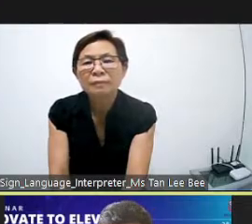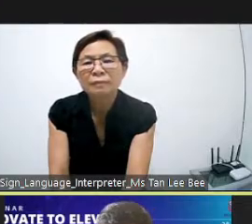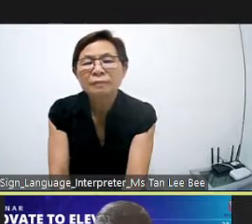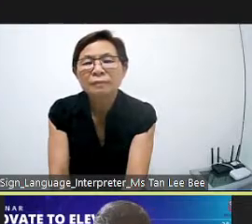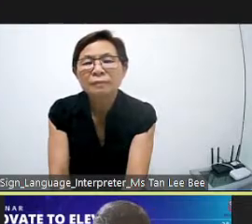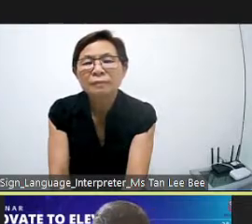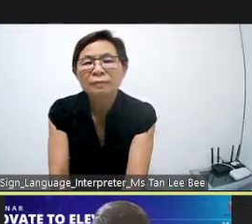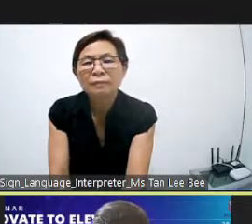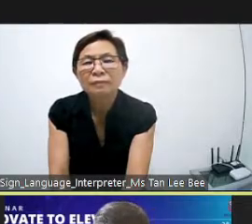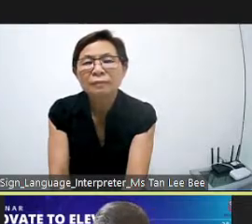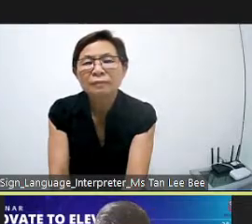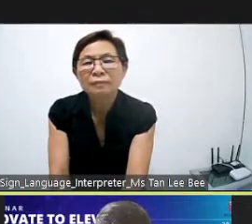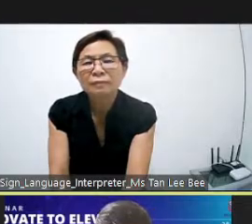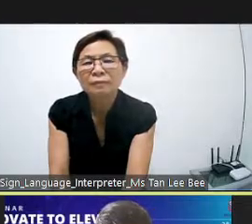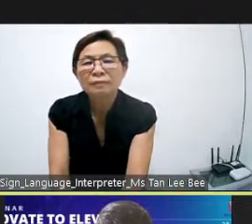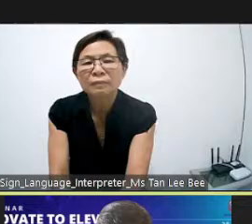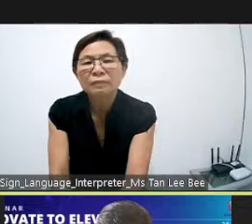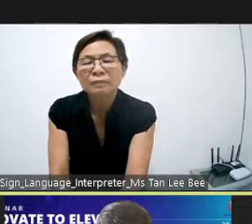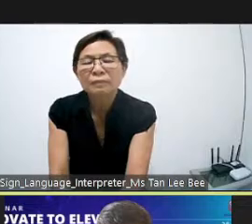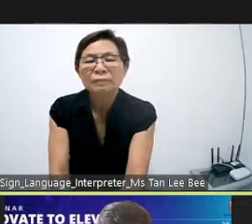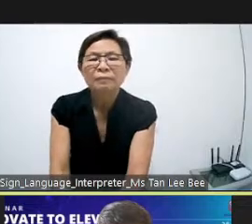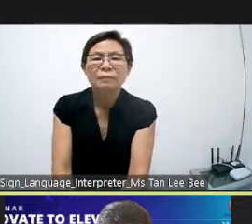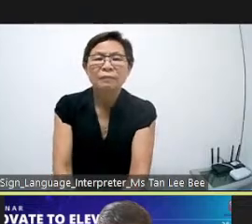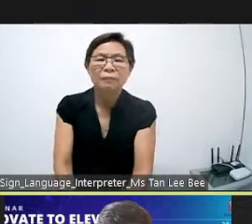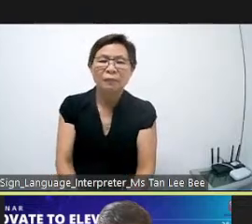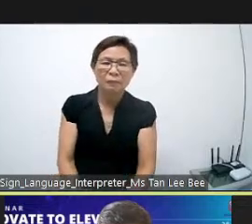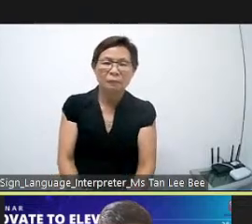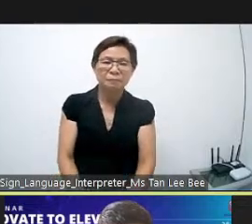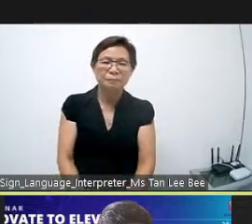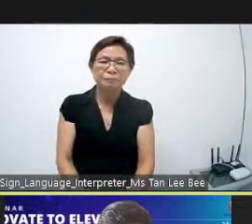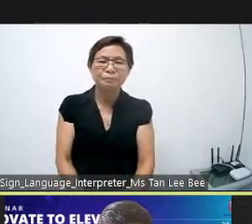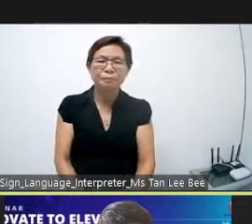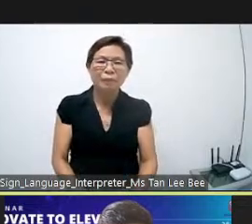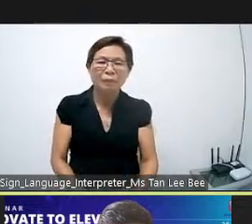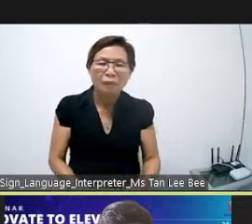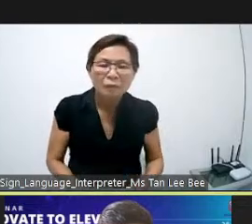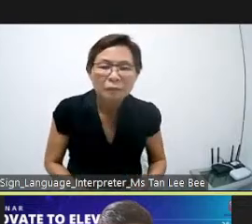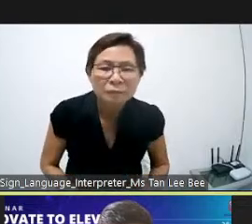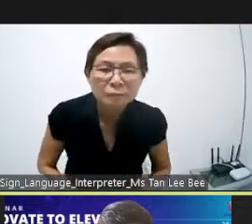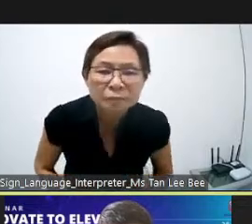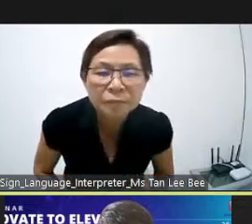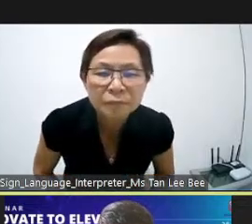The fifth and last of the stages, evaluation and finalization.